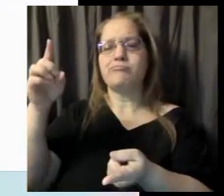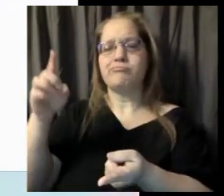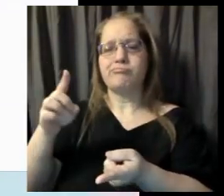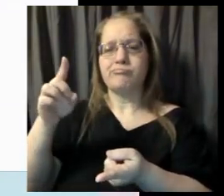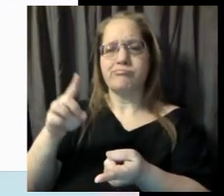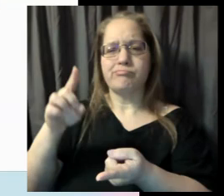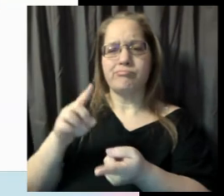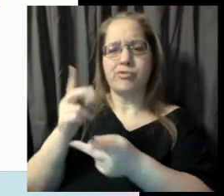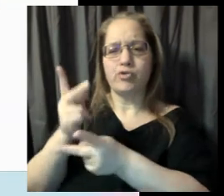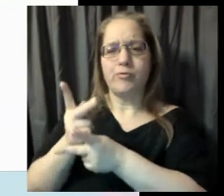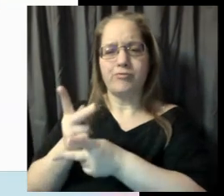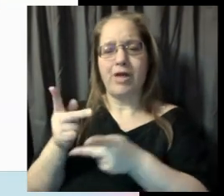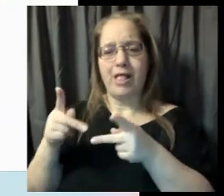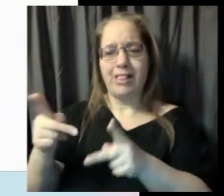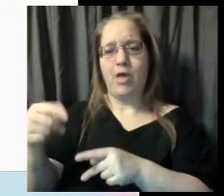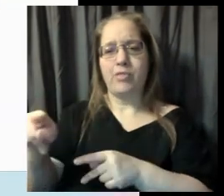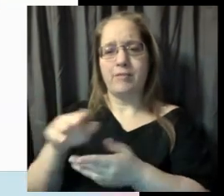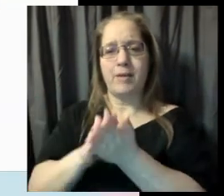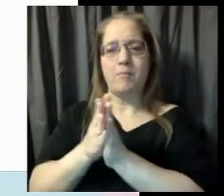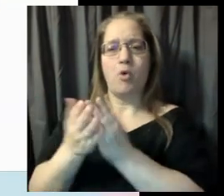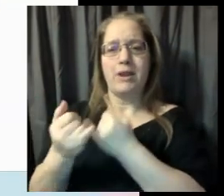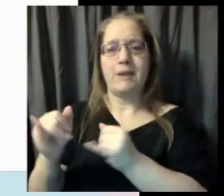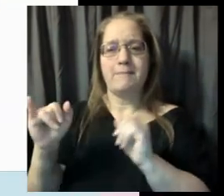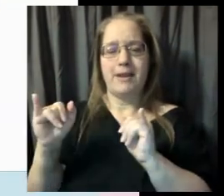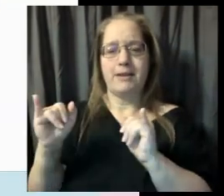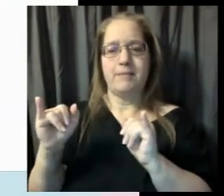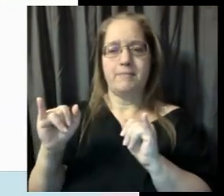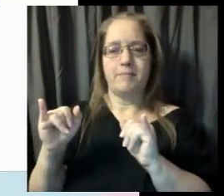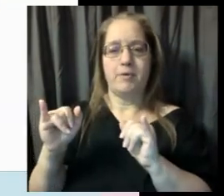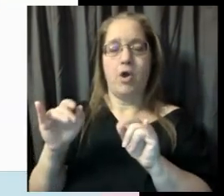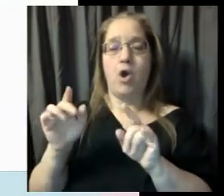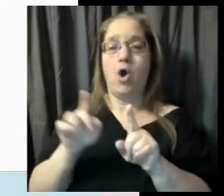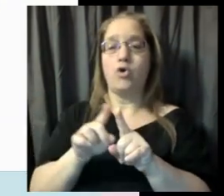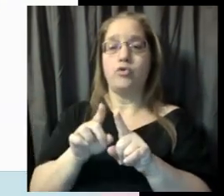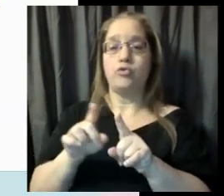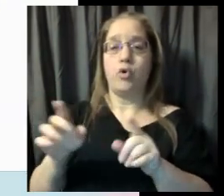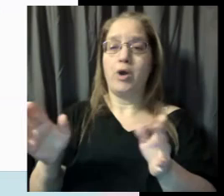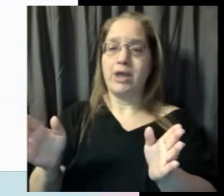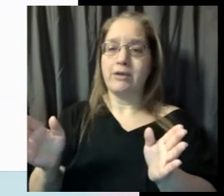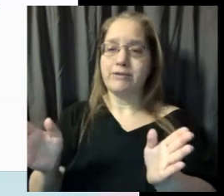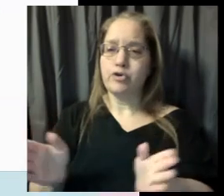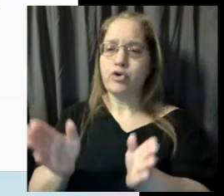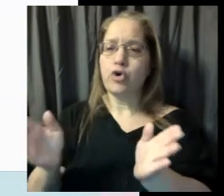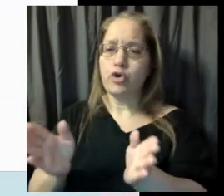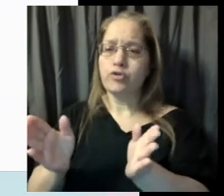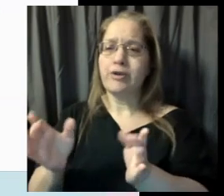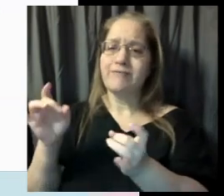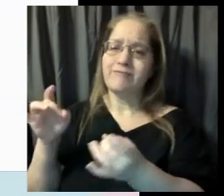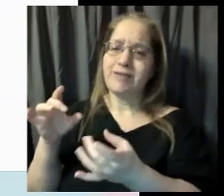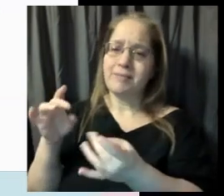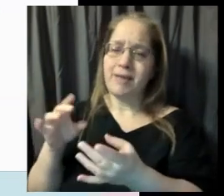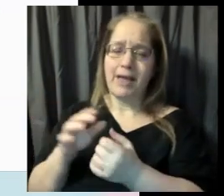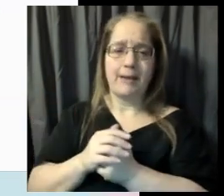supervision, allowing them to become more independent, while also providing that encouragement and feedback. As you identify